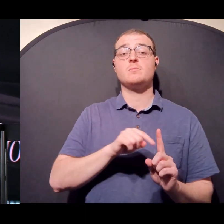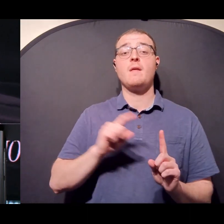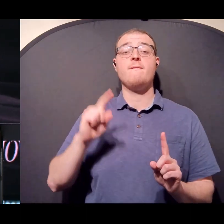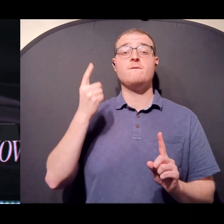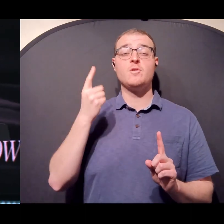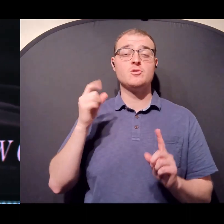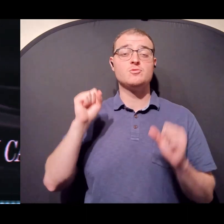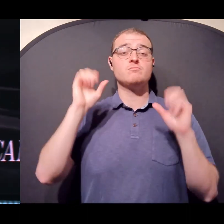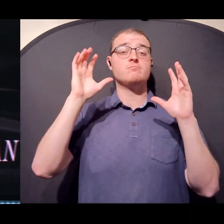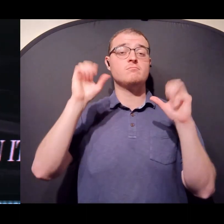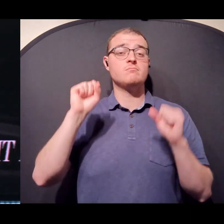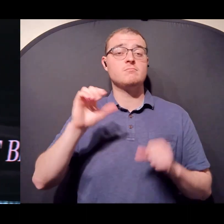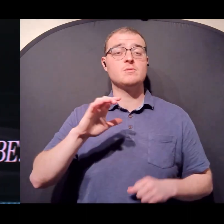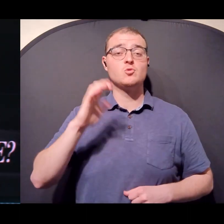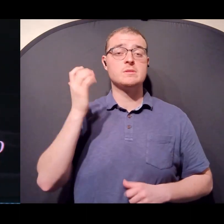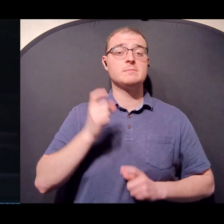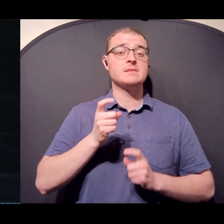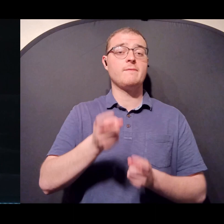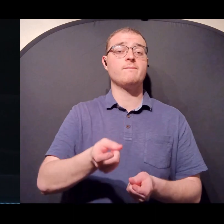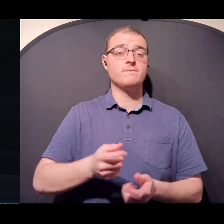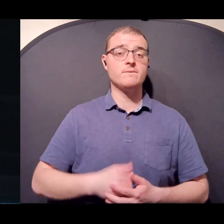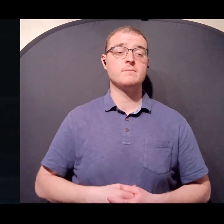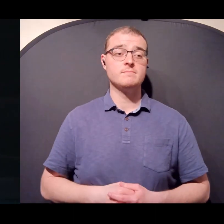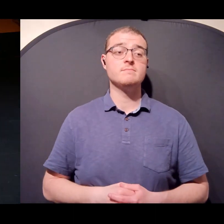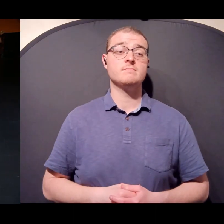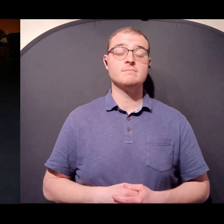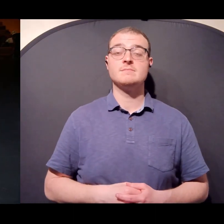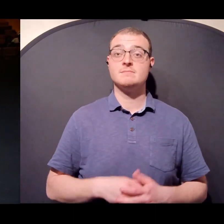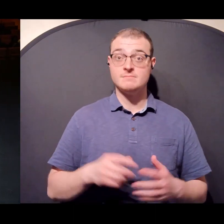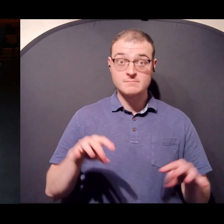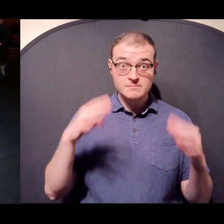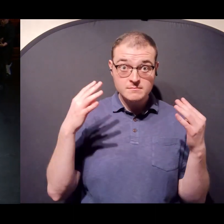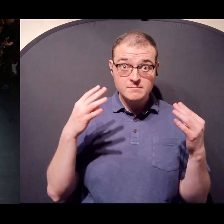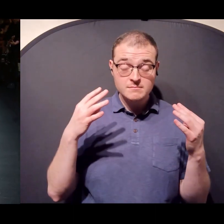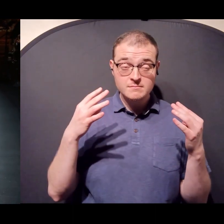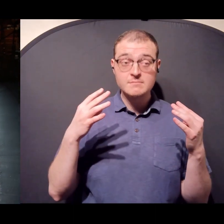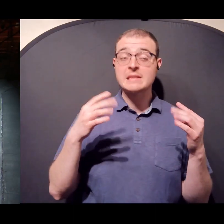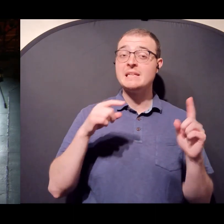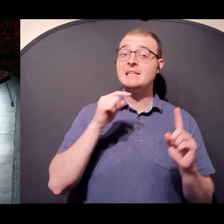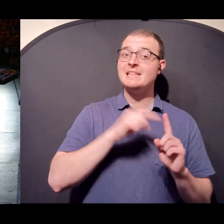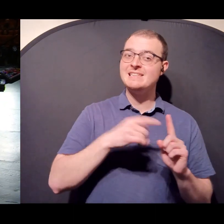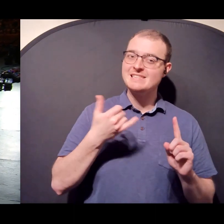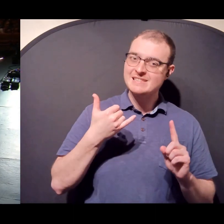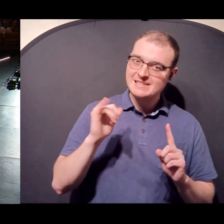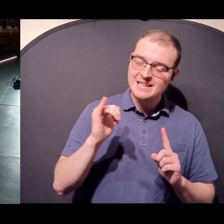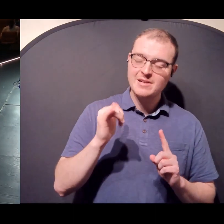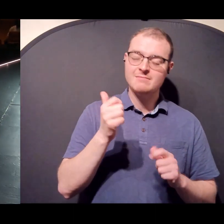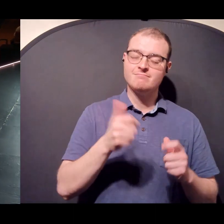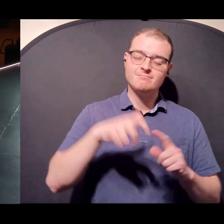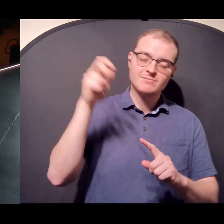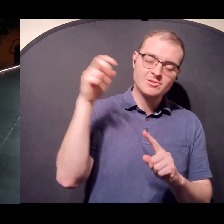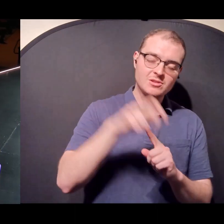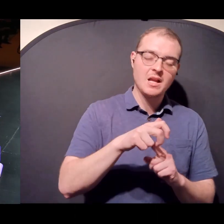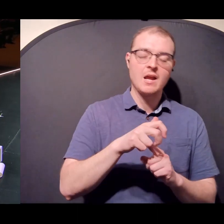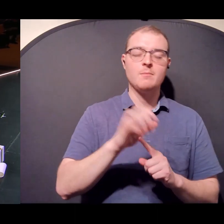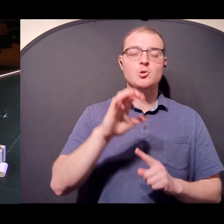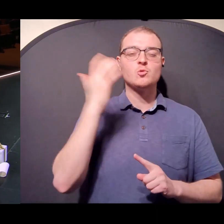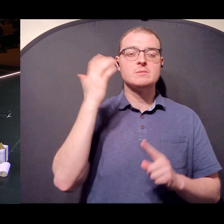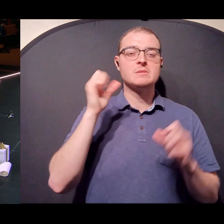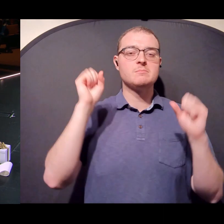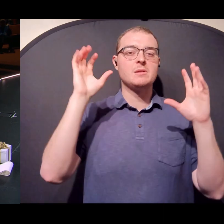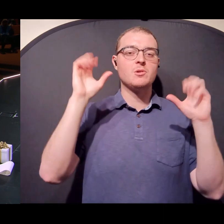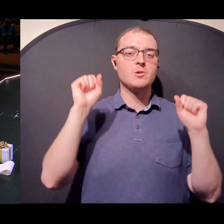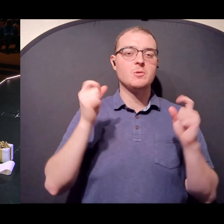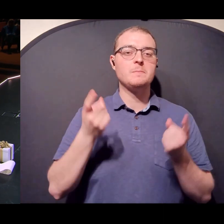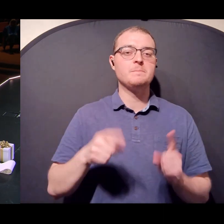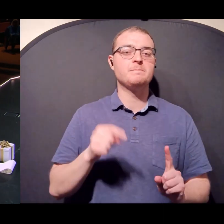Jesus was the very first Christmas miracle. Look up here. He's still the greatest Christmas miracle.